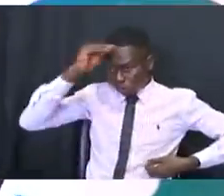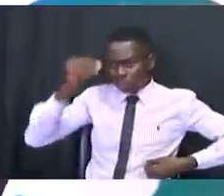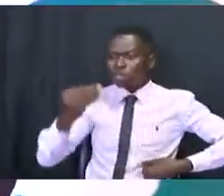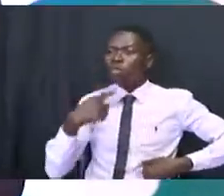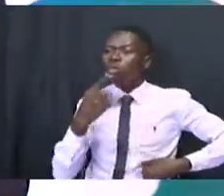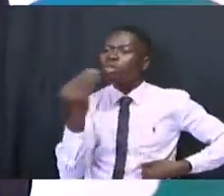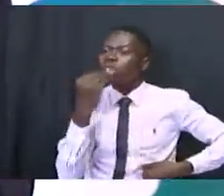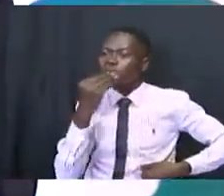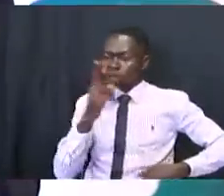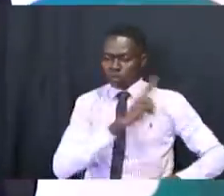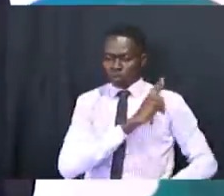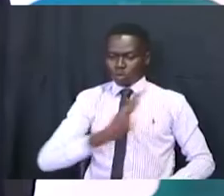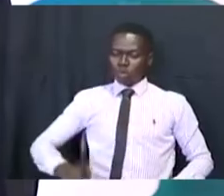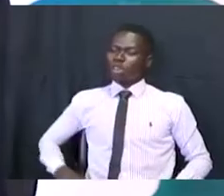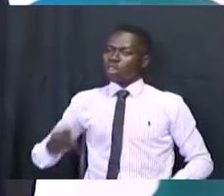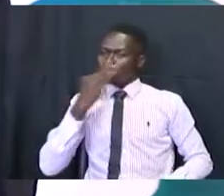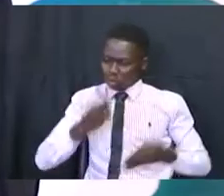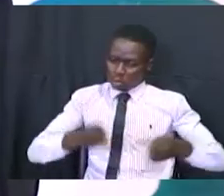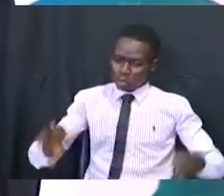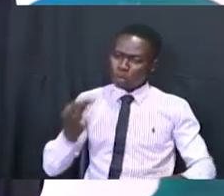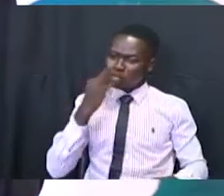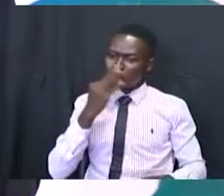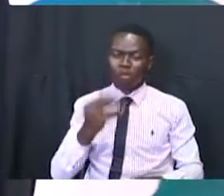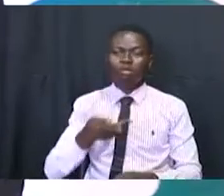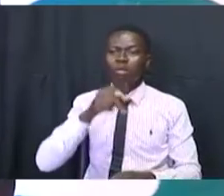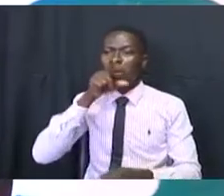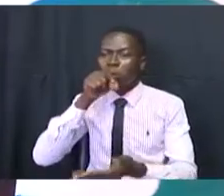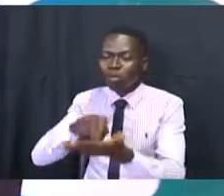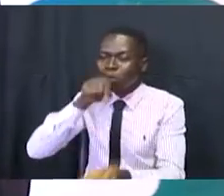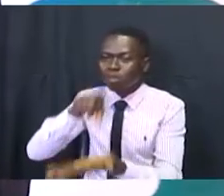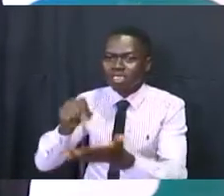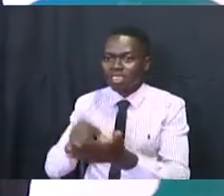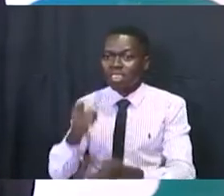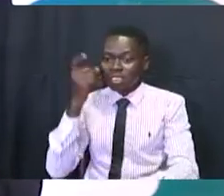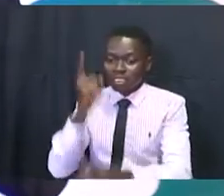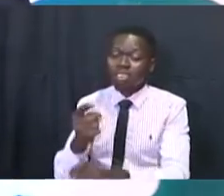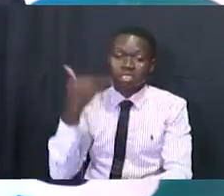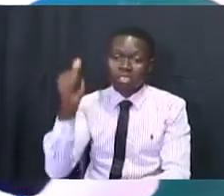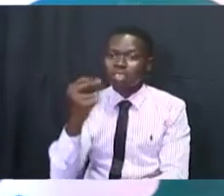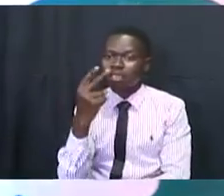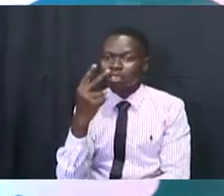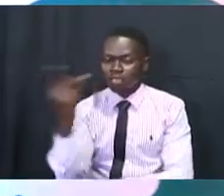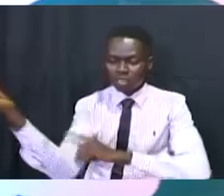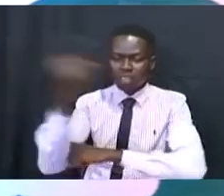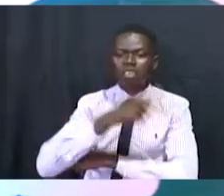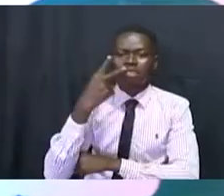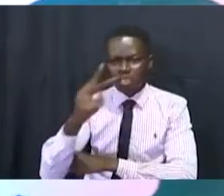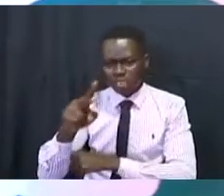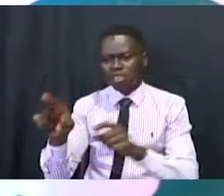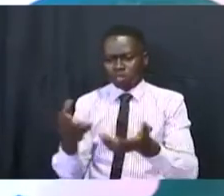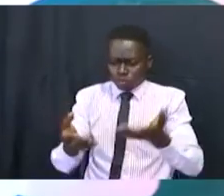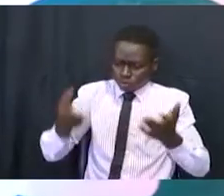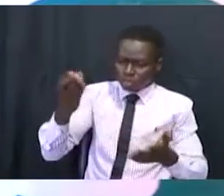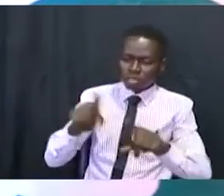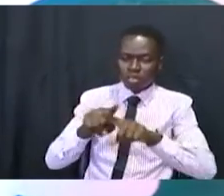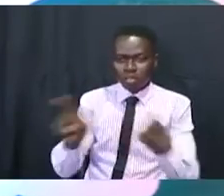and treat your servants in accordance with what you see. 10 days. And then treat us in accordance with what